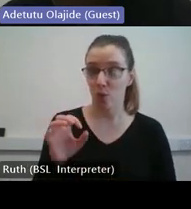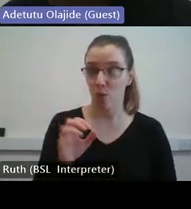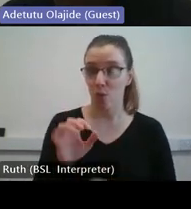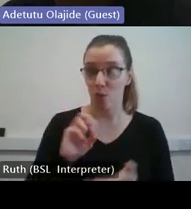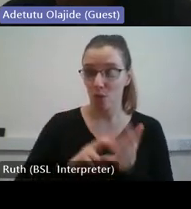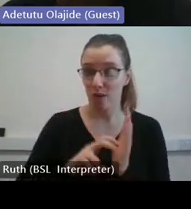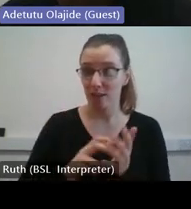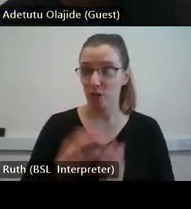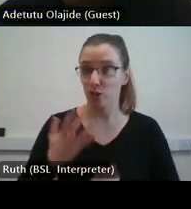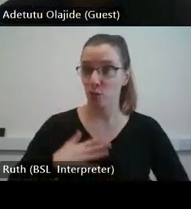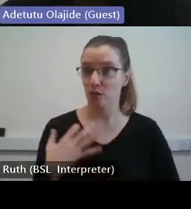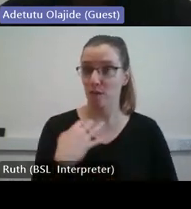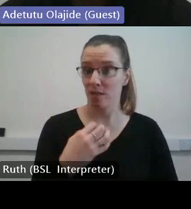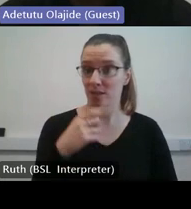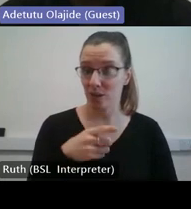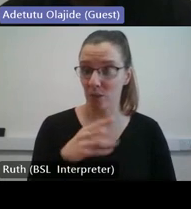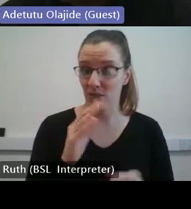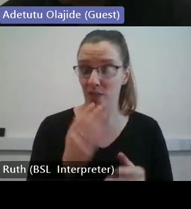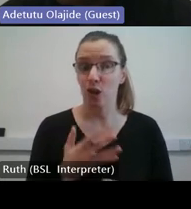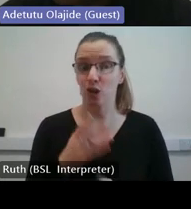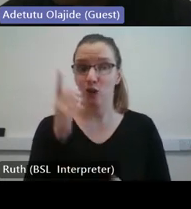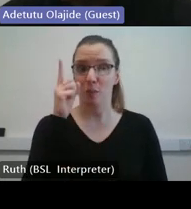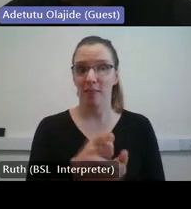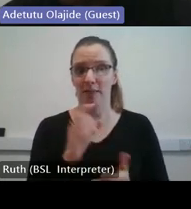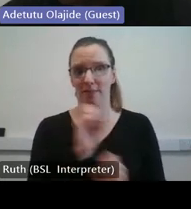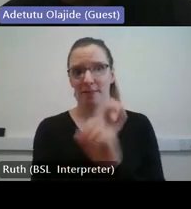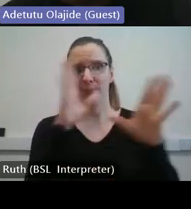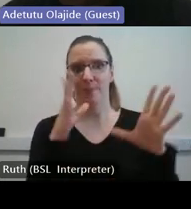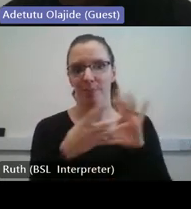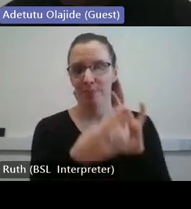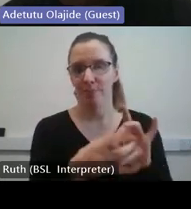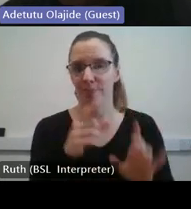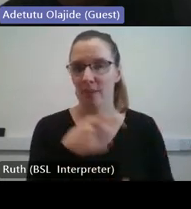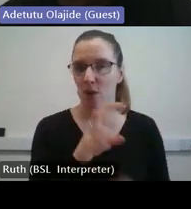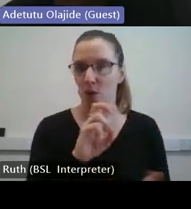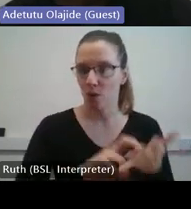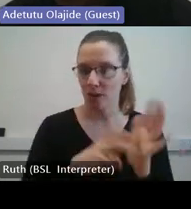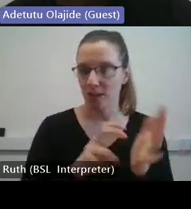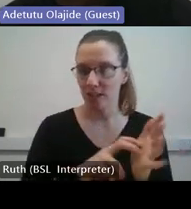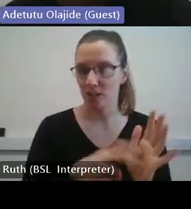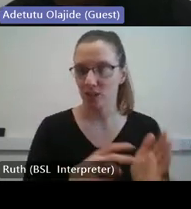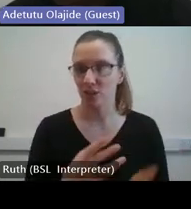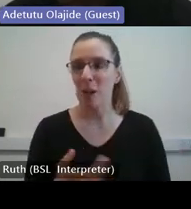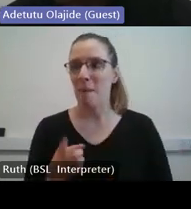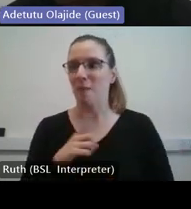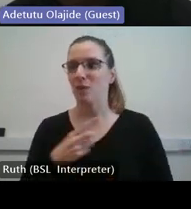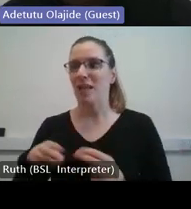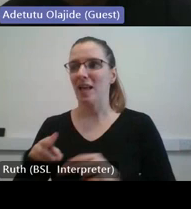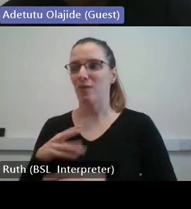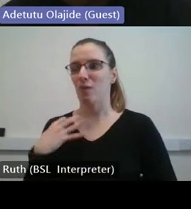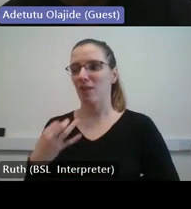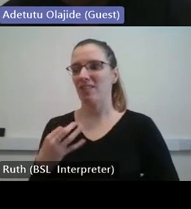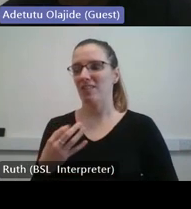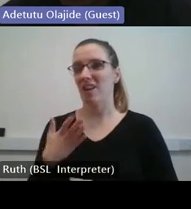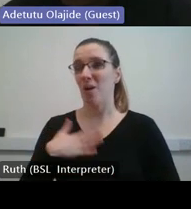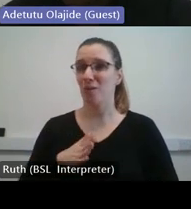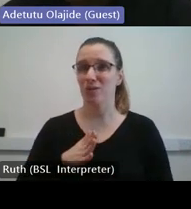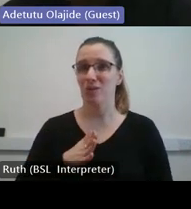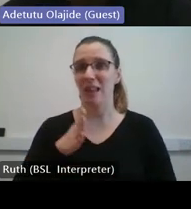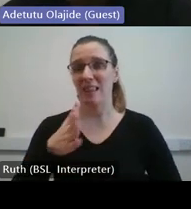believe in their vision? Because if you're just doing volunteering because I want to get out of the house or because I want to upskill